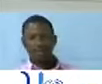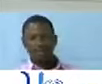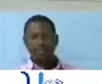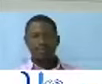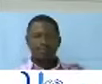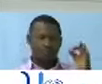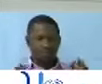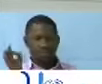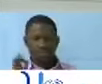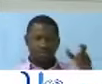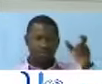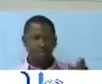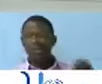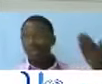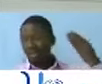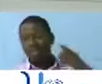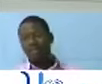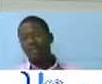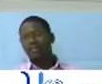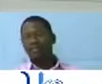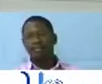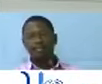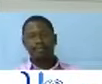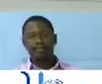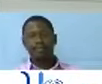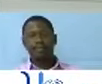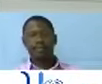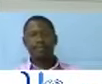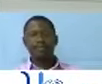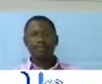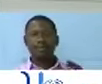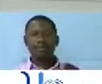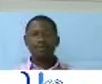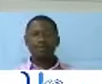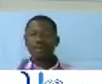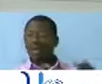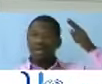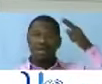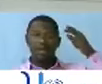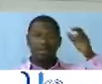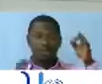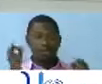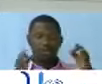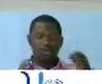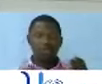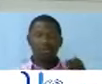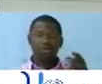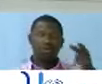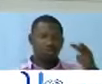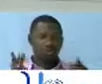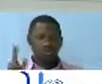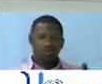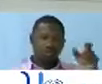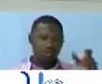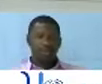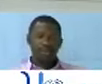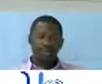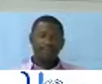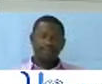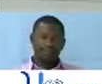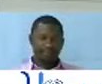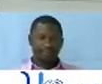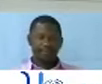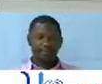ak Chief Justice bi ci jamono bobu. Supreme Court judges. Ak kilifa ay atté kat yu mag yi ci atté kay bu mag bi ci